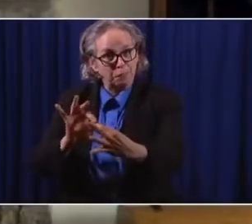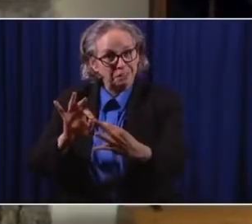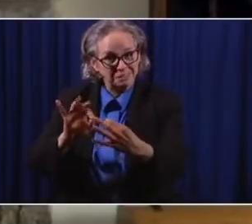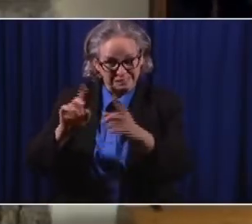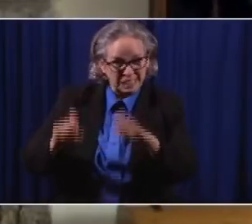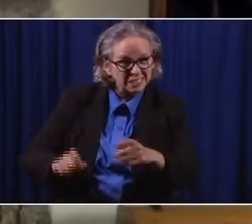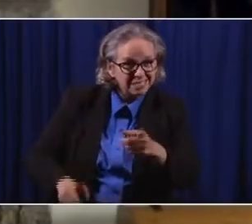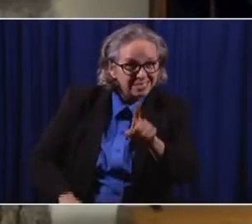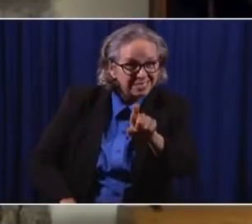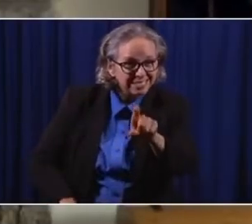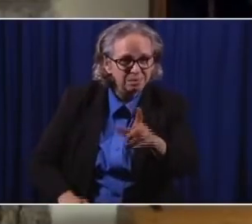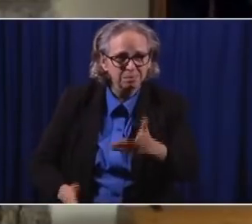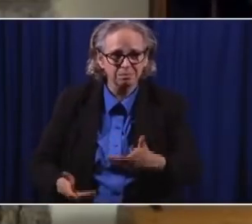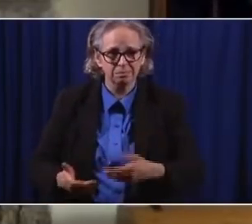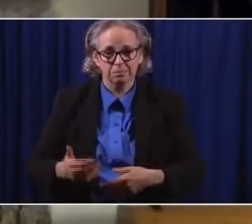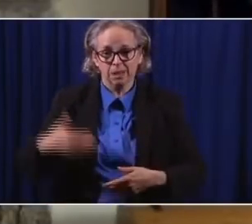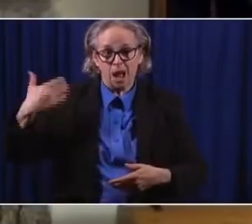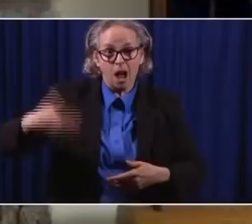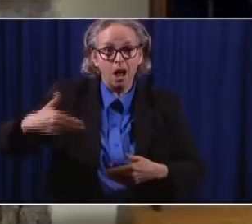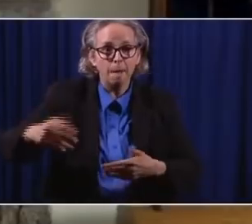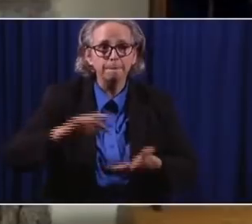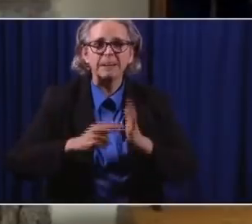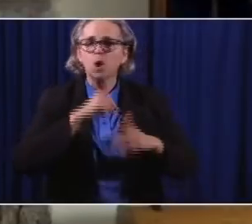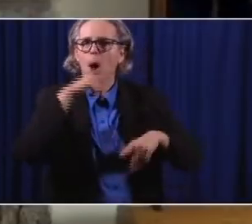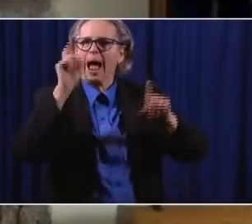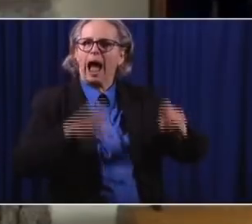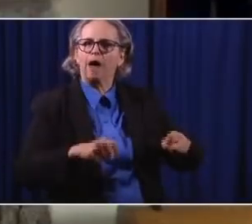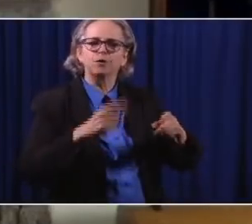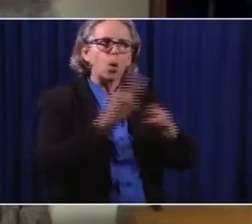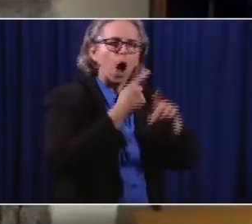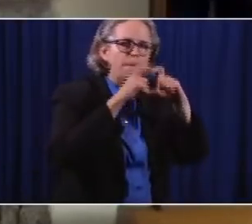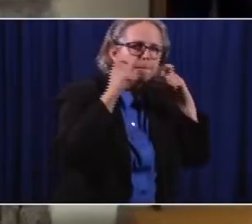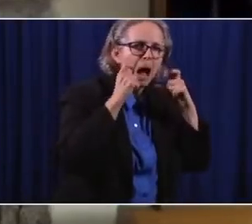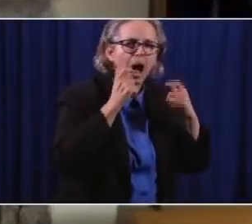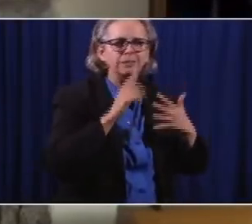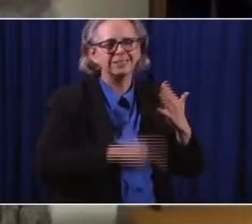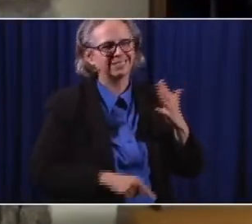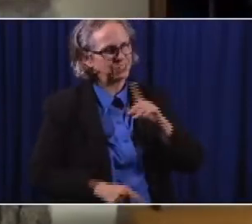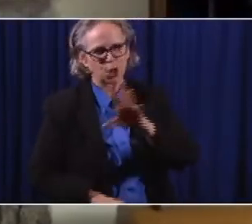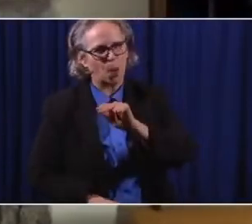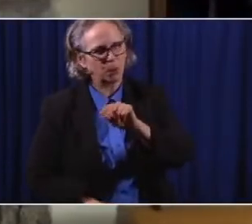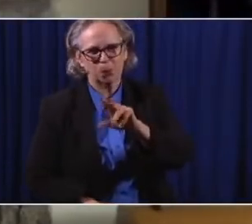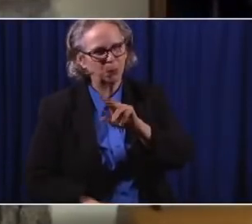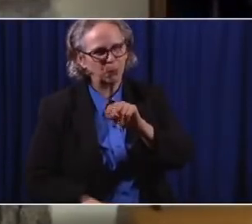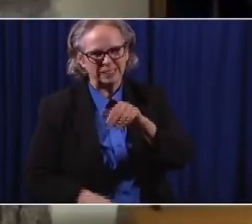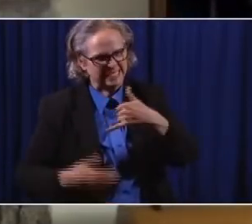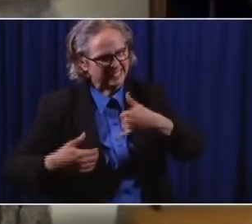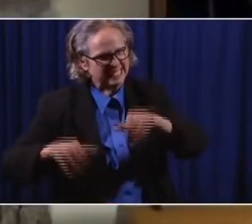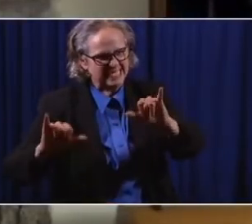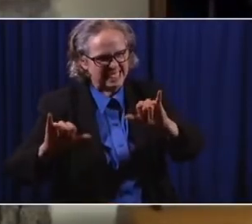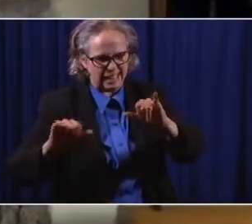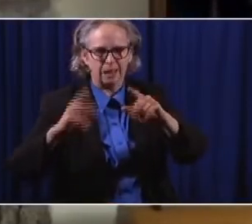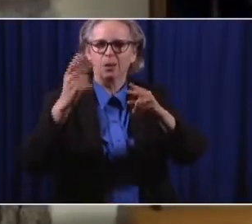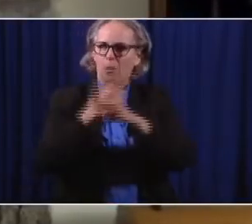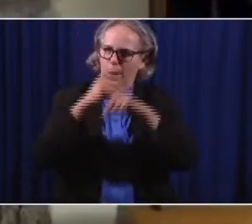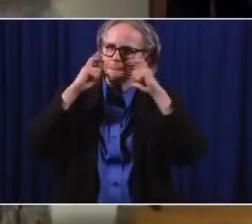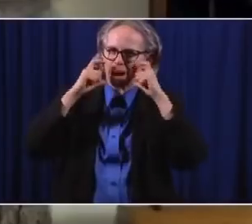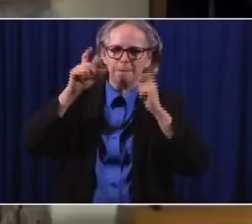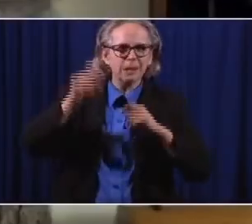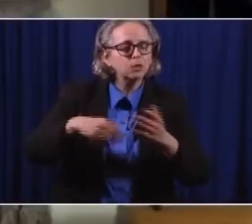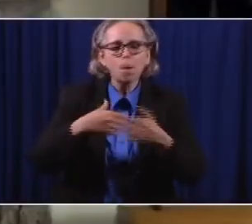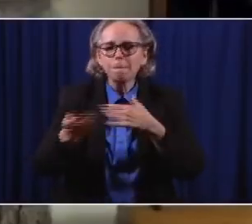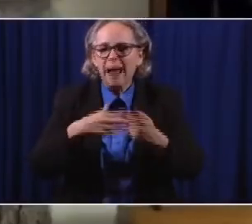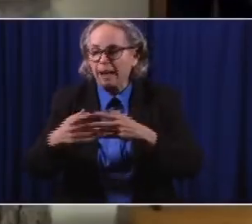from Governor Christie. Wear a mask. Wear a mask. Don't stop wearing a mask. Don't take that mask off just